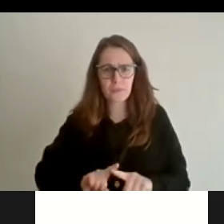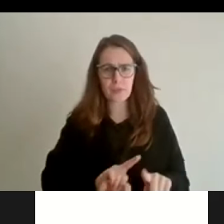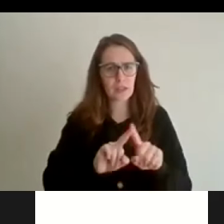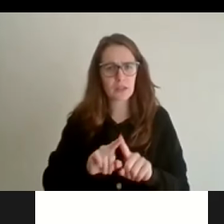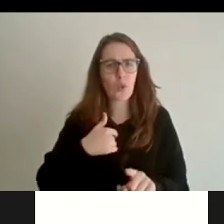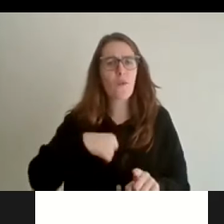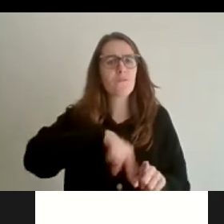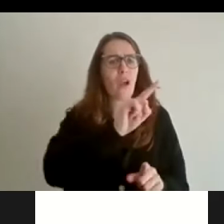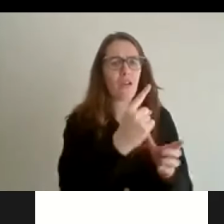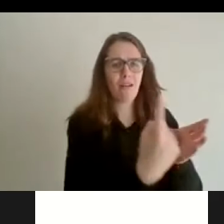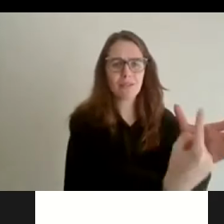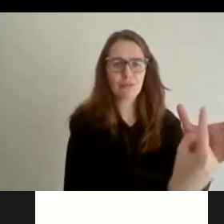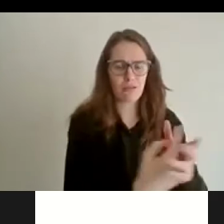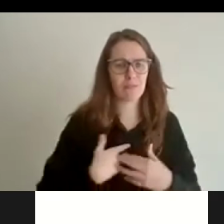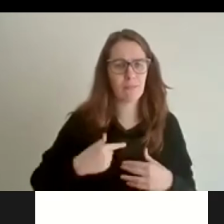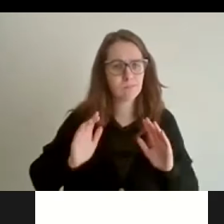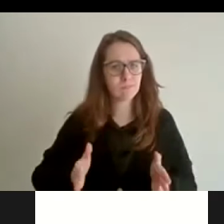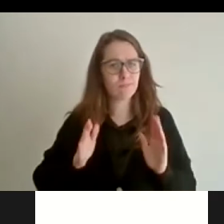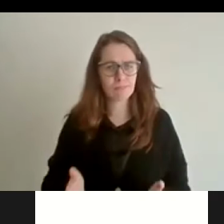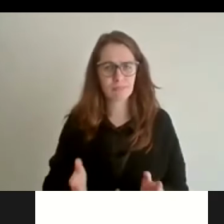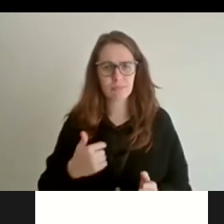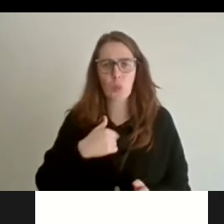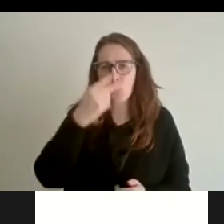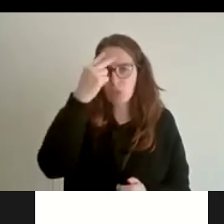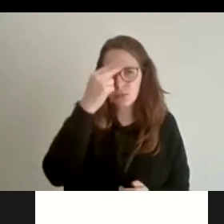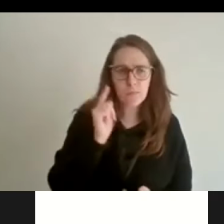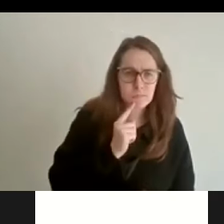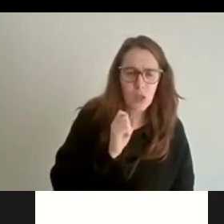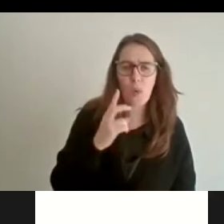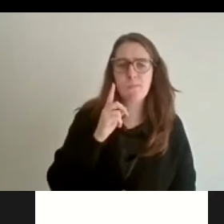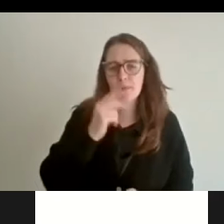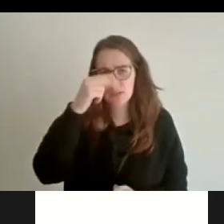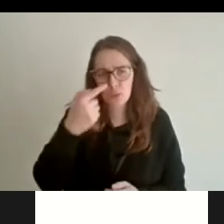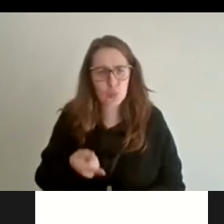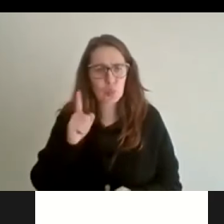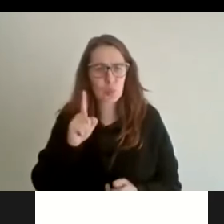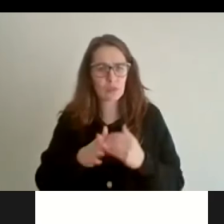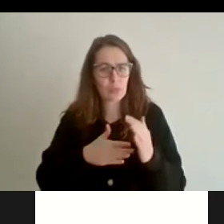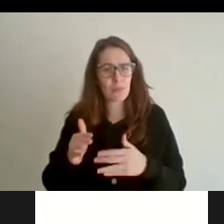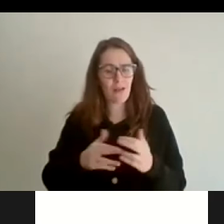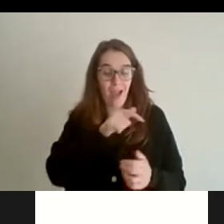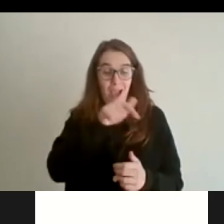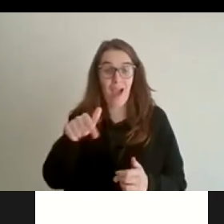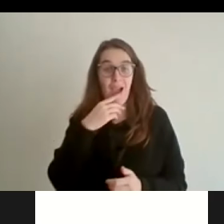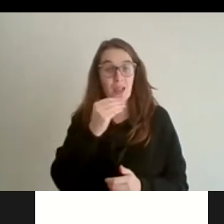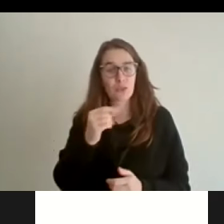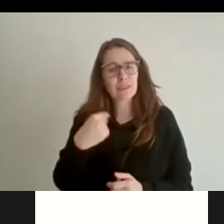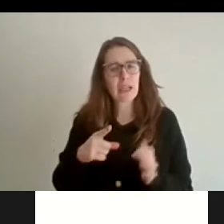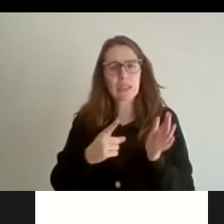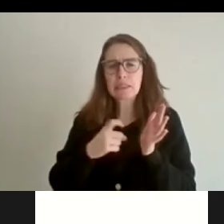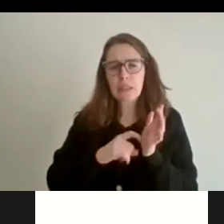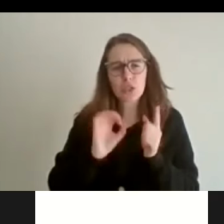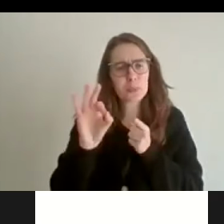anything to do with being deafblind or not being deafblind. So there are students with